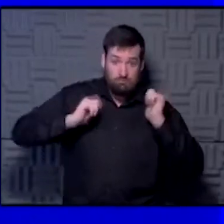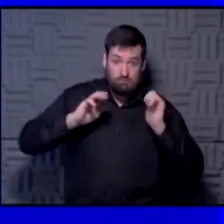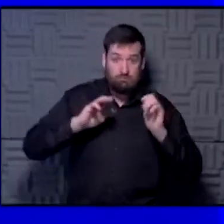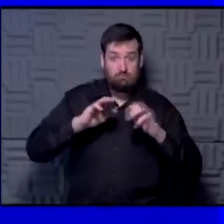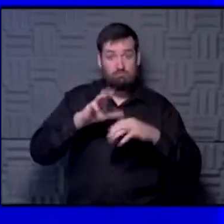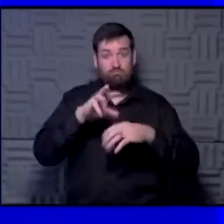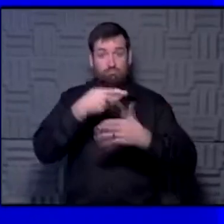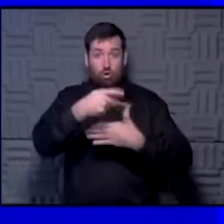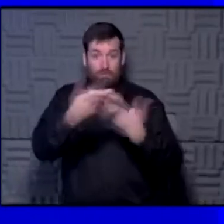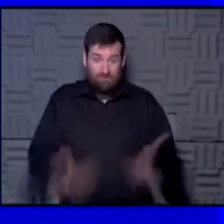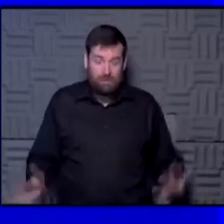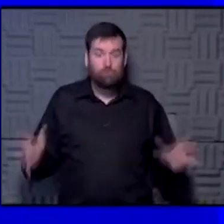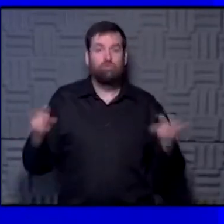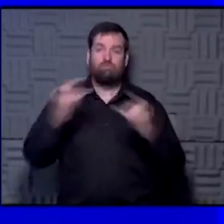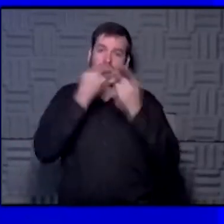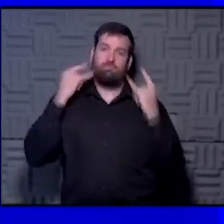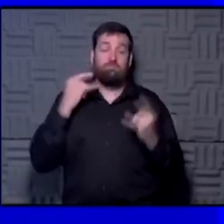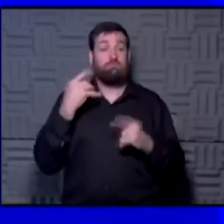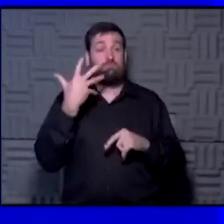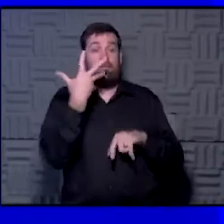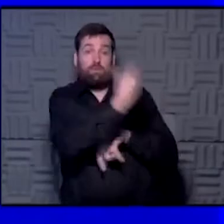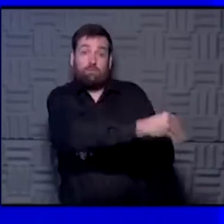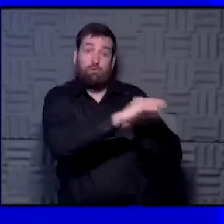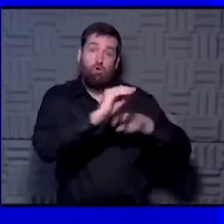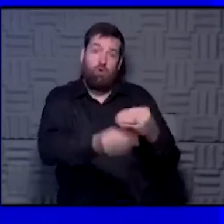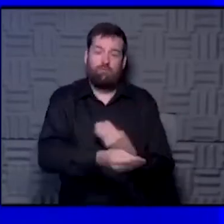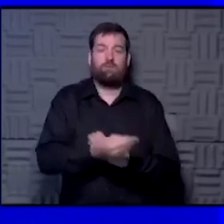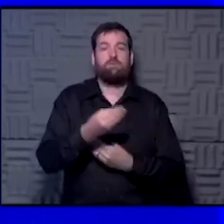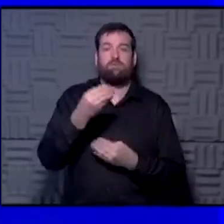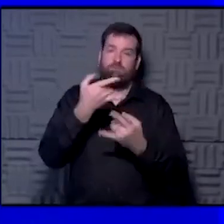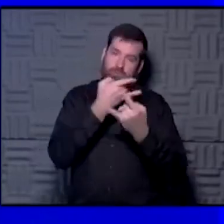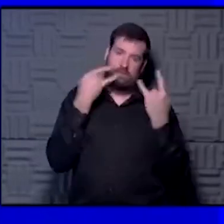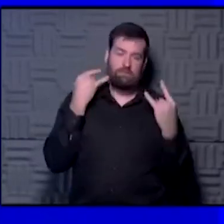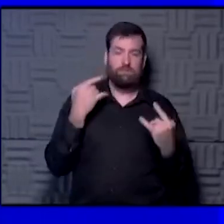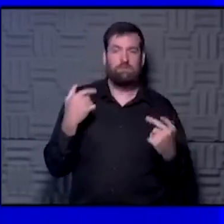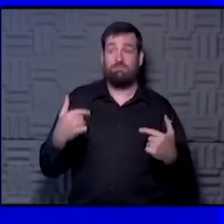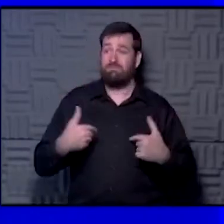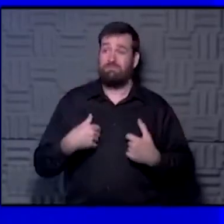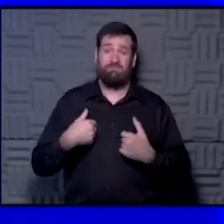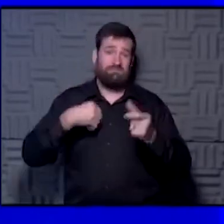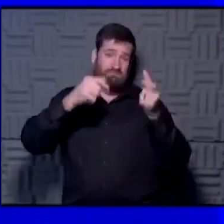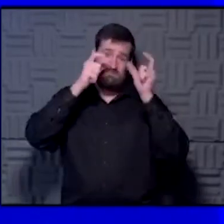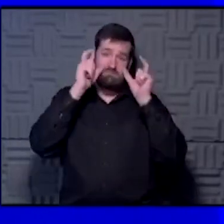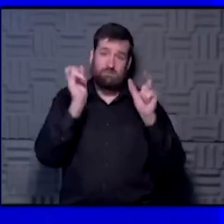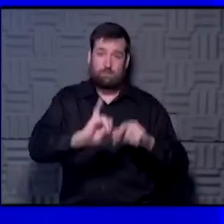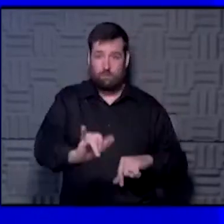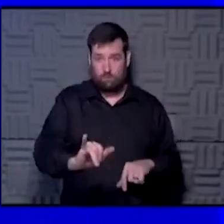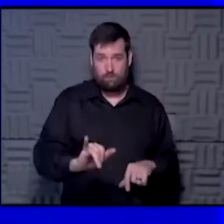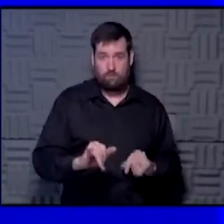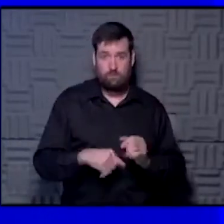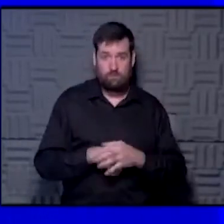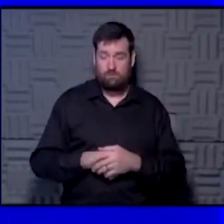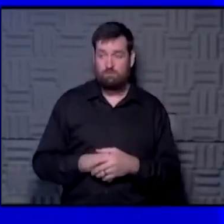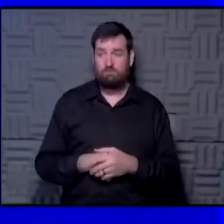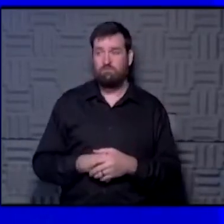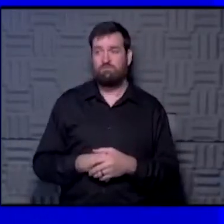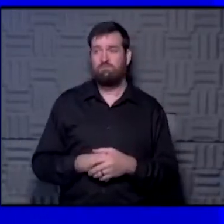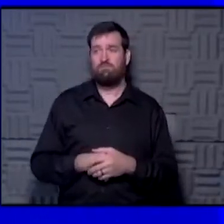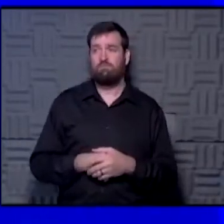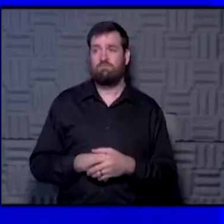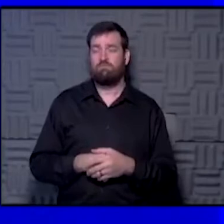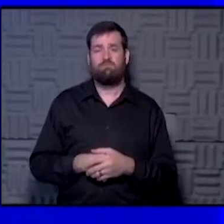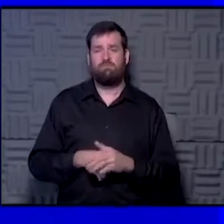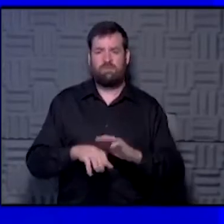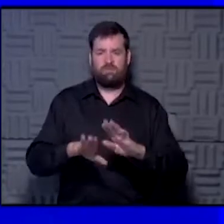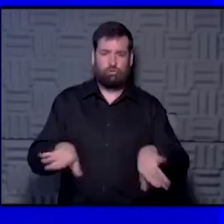on. Walking in the hospital, anywhere else in the offices, we have our masks on. I even wear my eye protection in the hospital as well. So I don't think we are